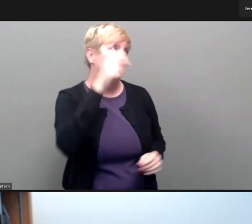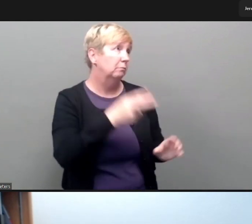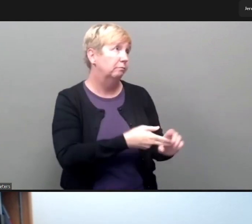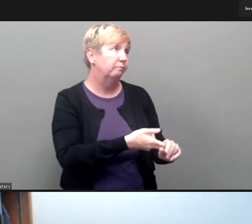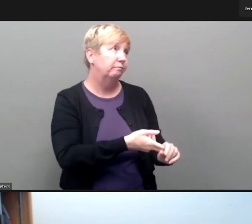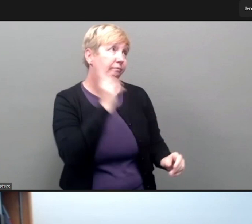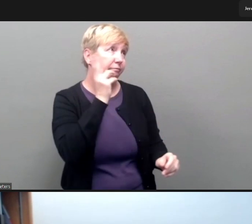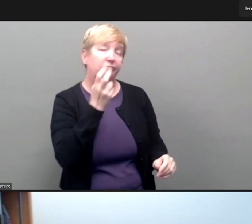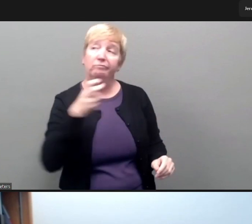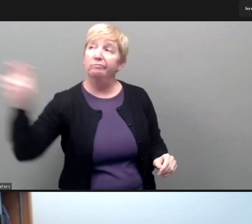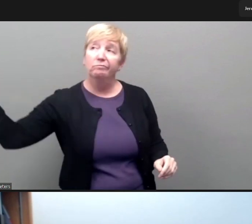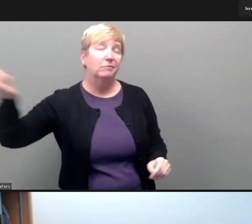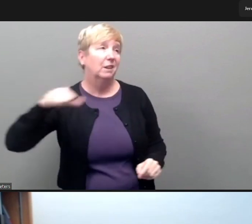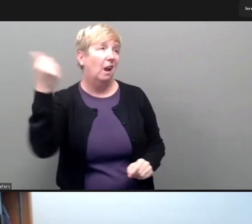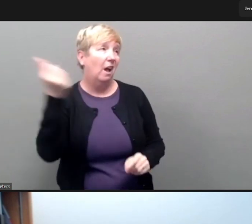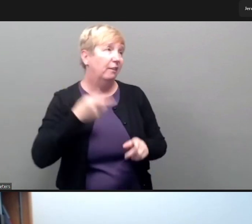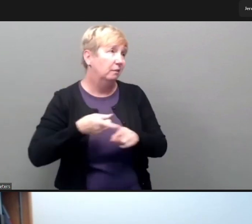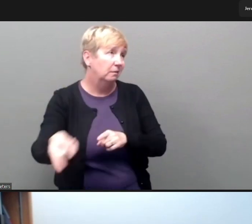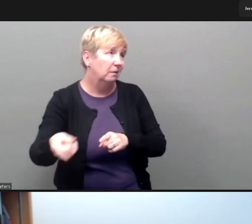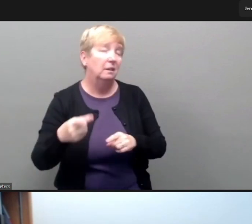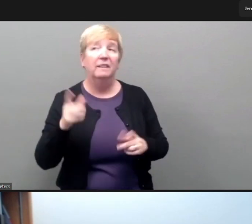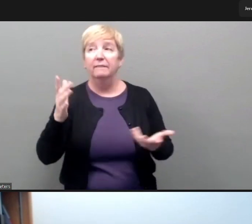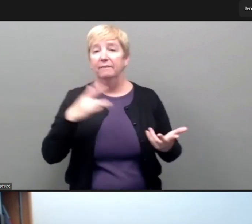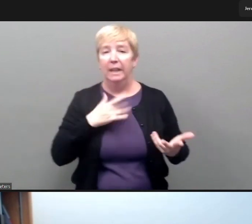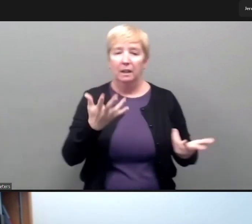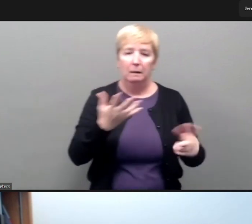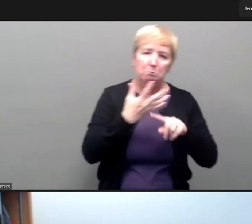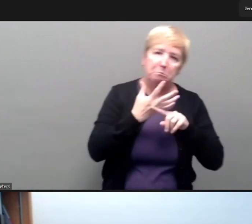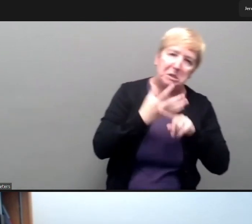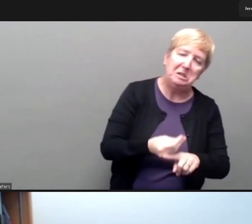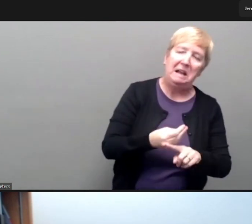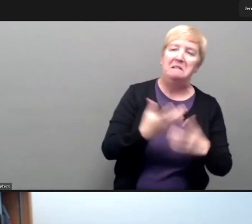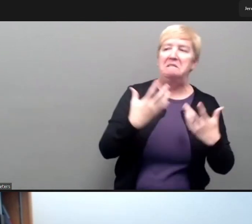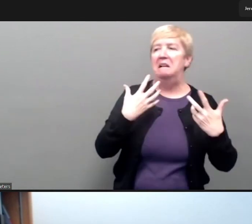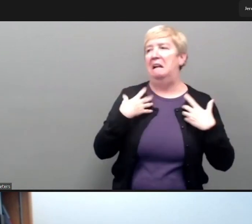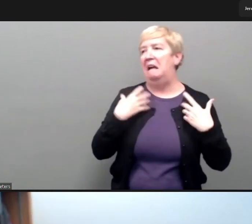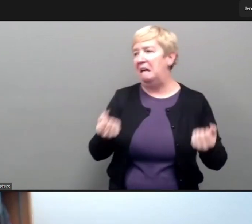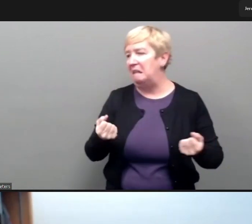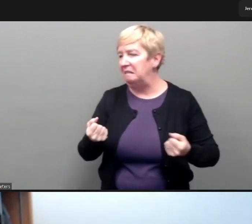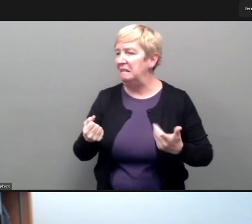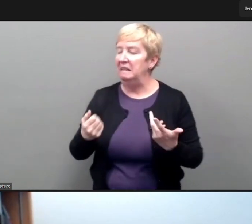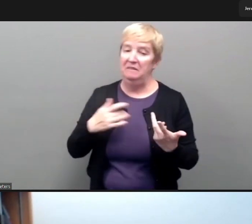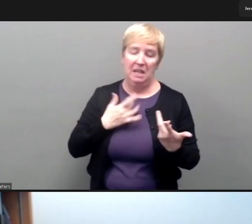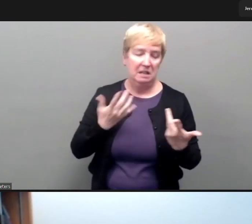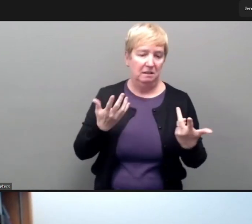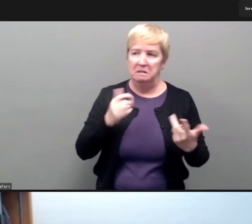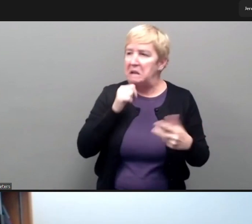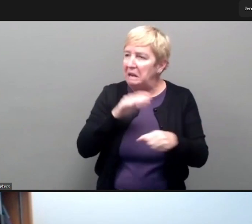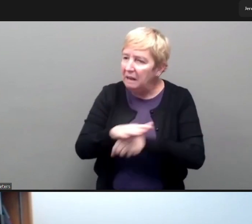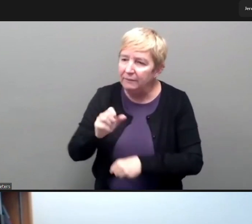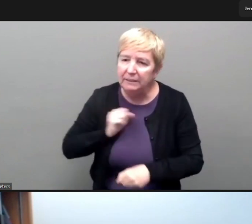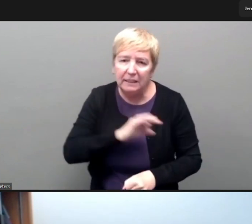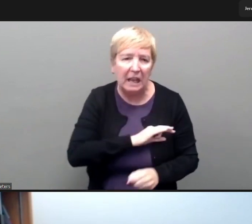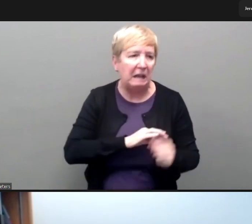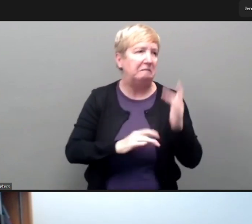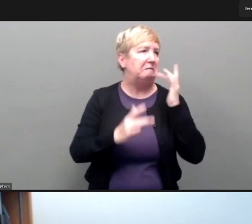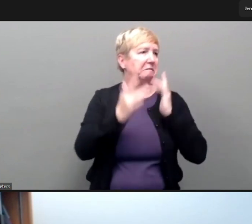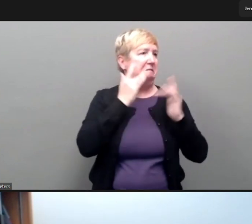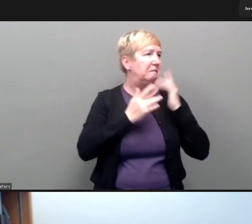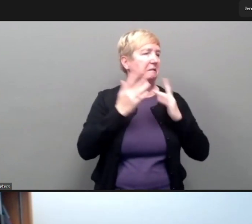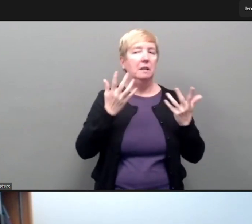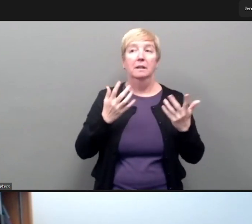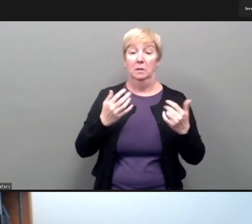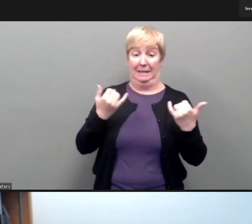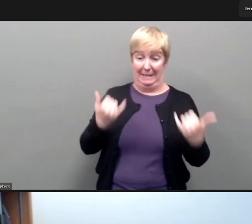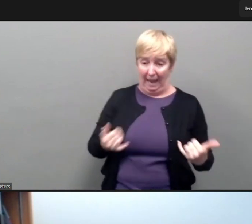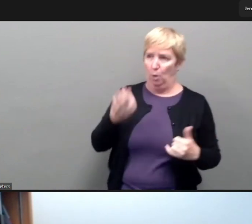position because of the burnout on their health and the well-being, as well as citing insufficient staffing. As New Mexico looks at being in